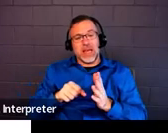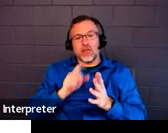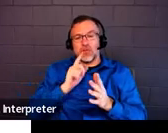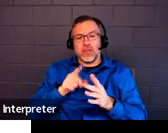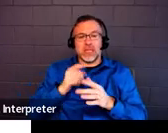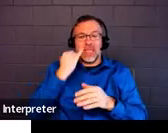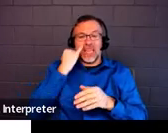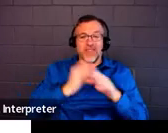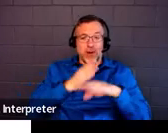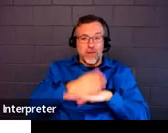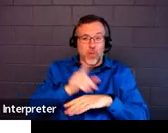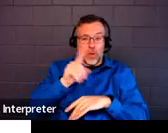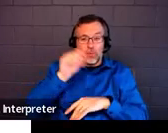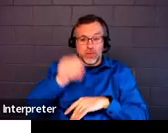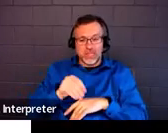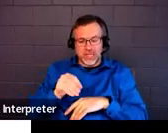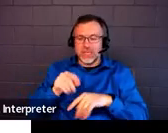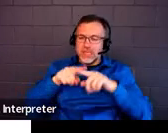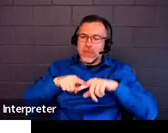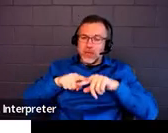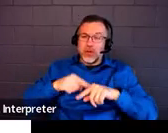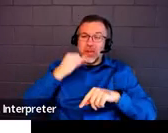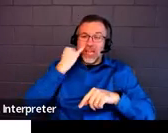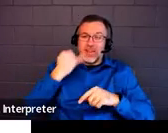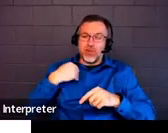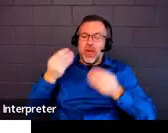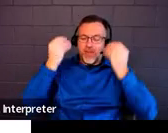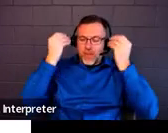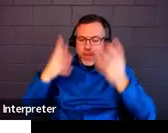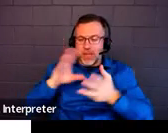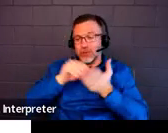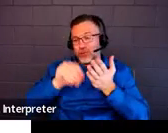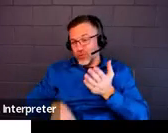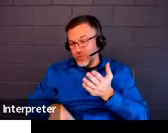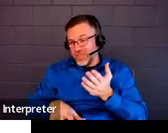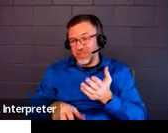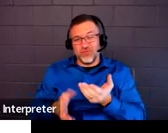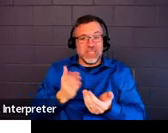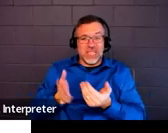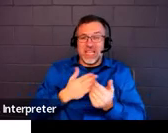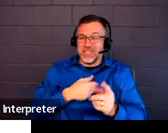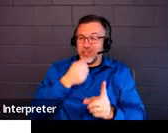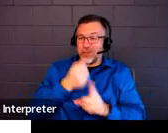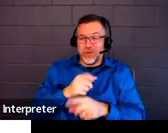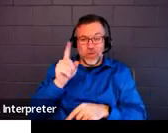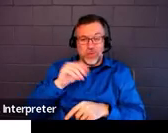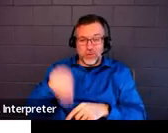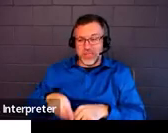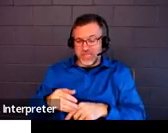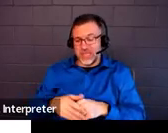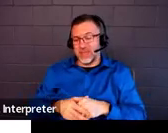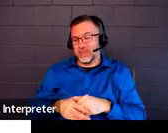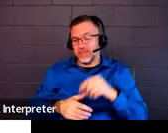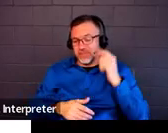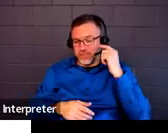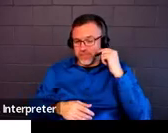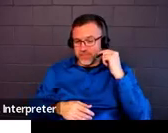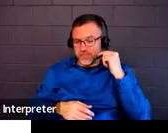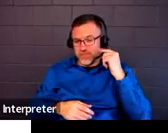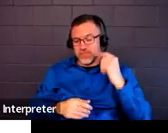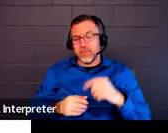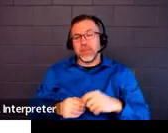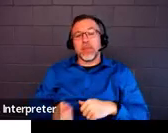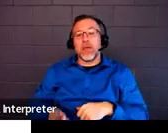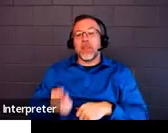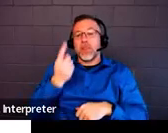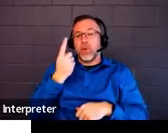your district. So we definitely see that. And there's not much a district can do about that. But